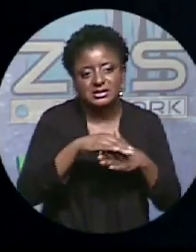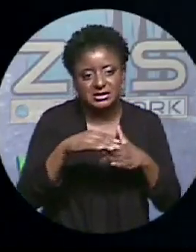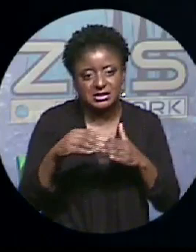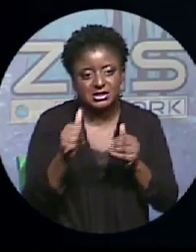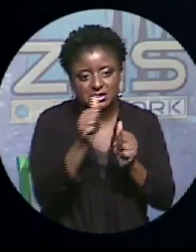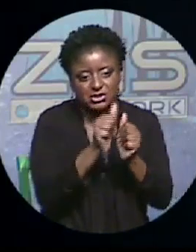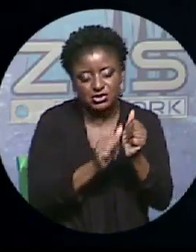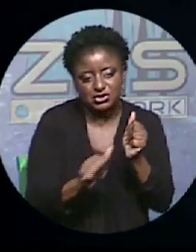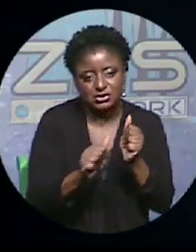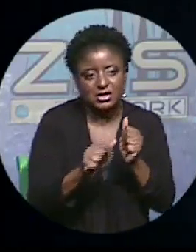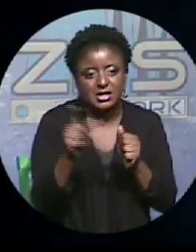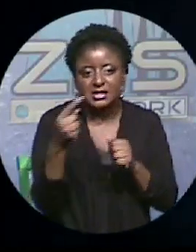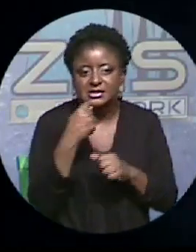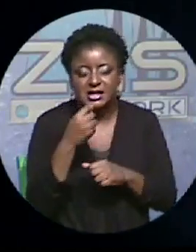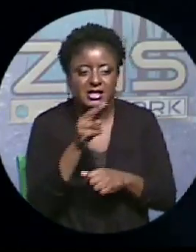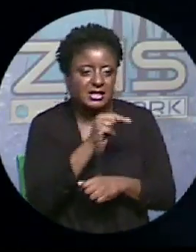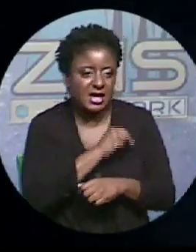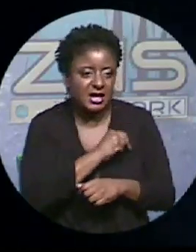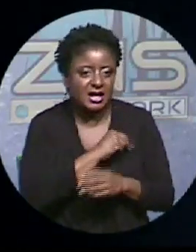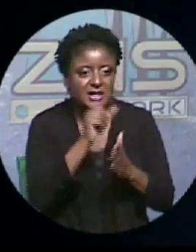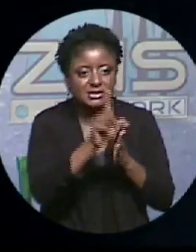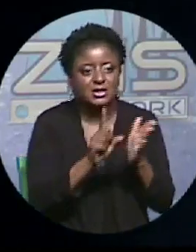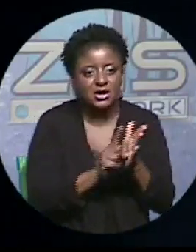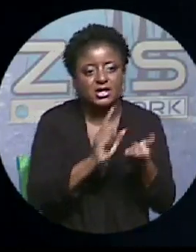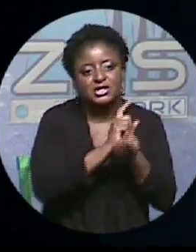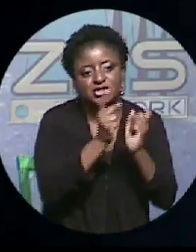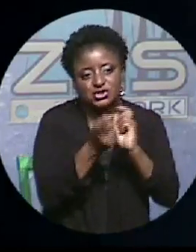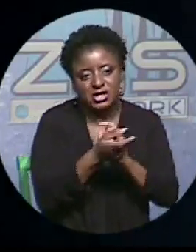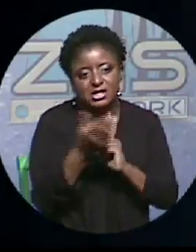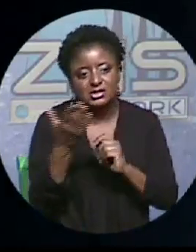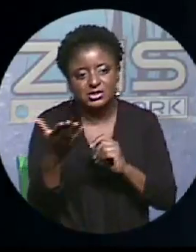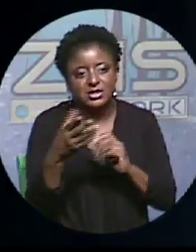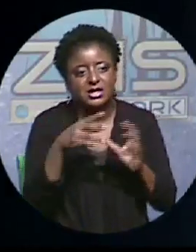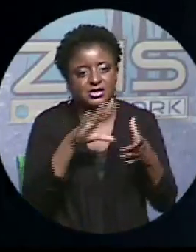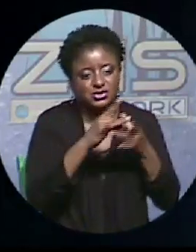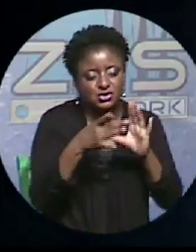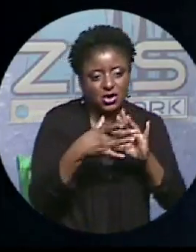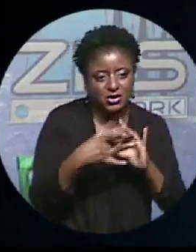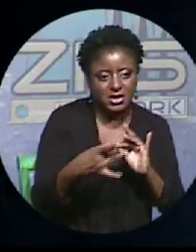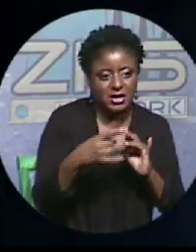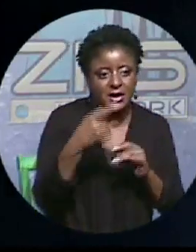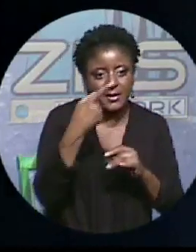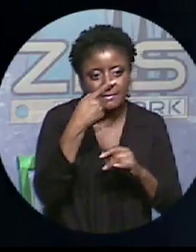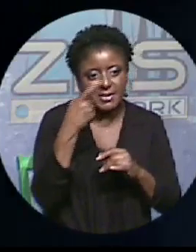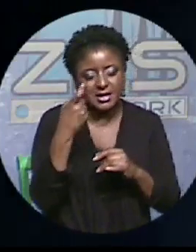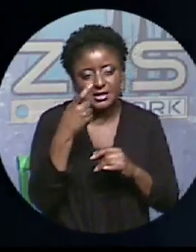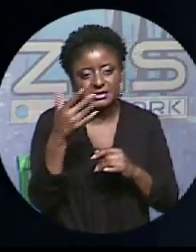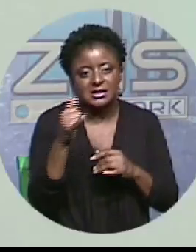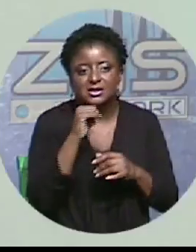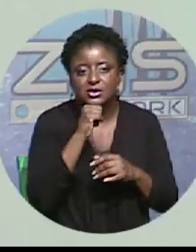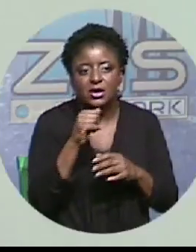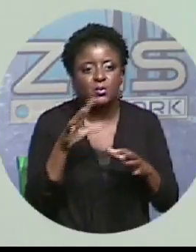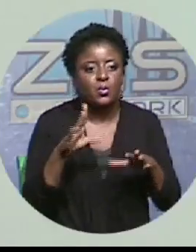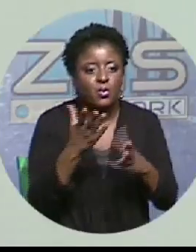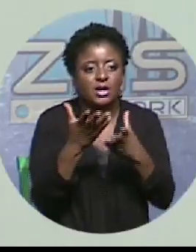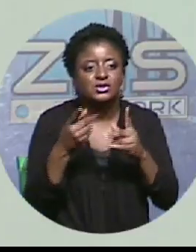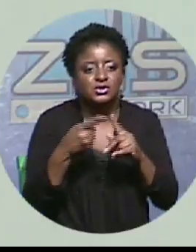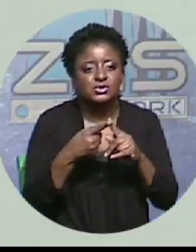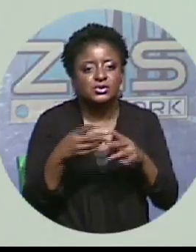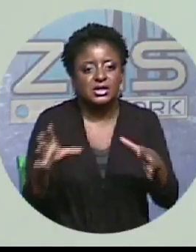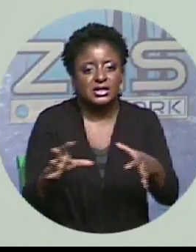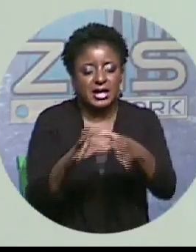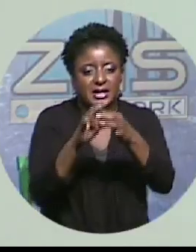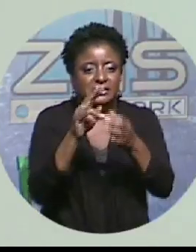They further alleged Nygard's lawyers doctored their affidavits to omit Davis because they didn't want him affiliating. Filed with